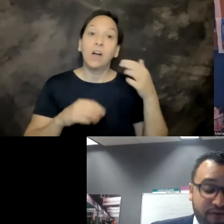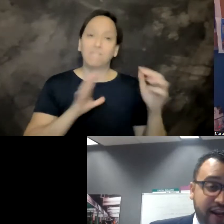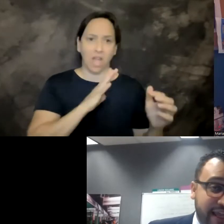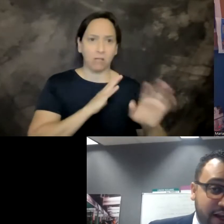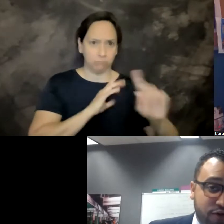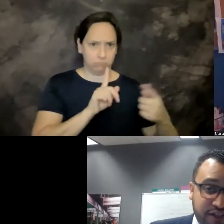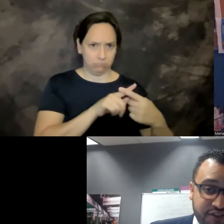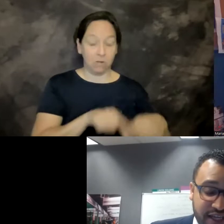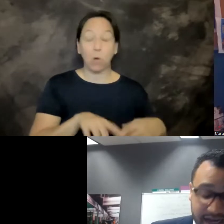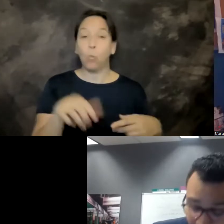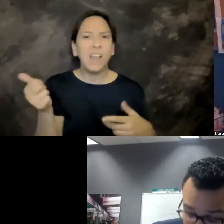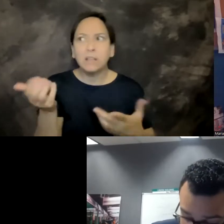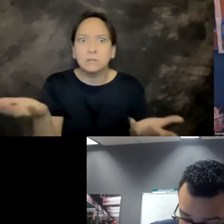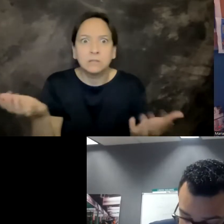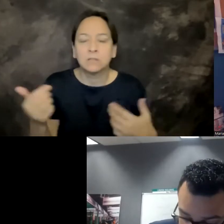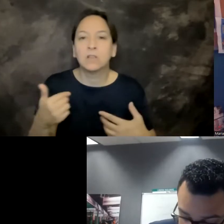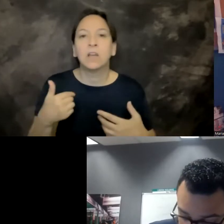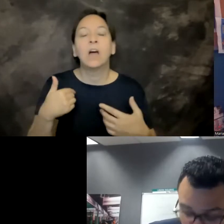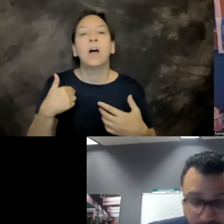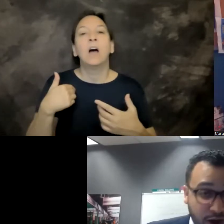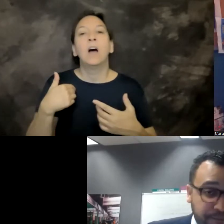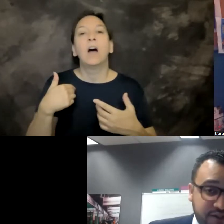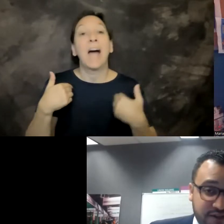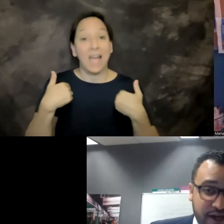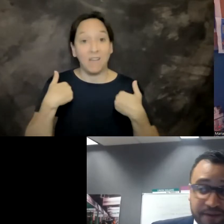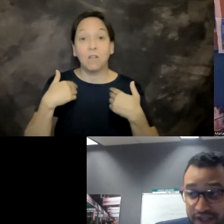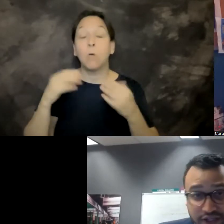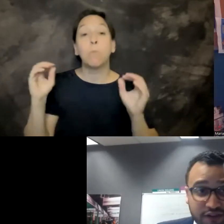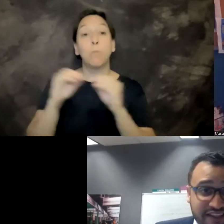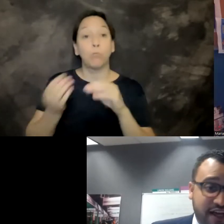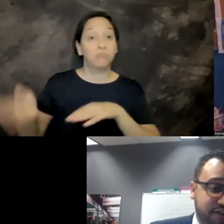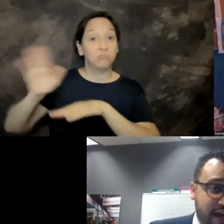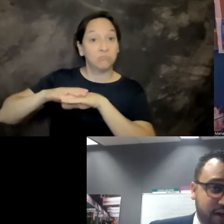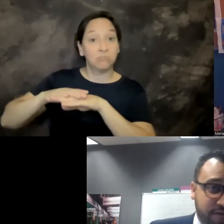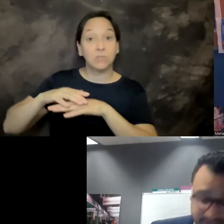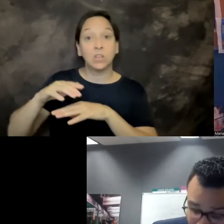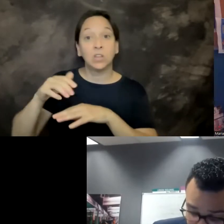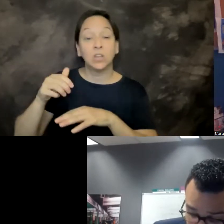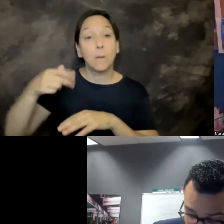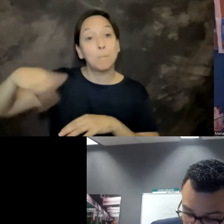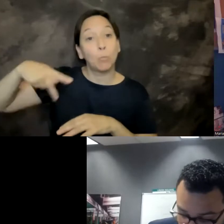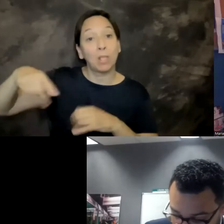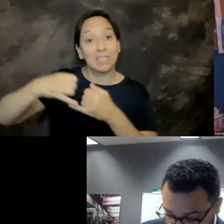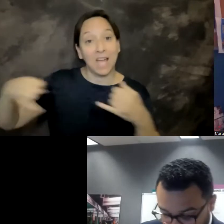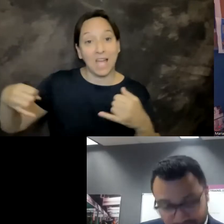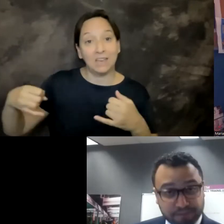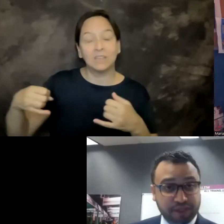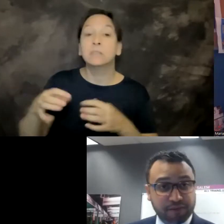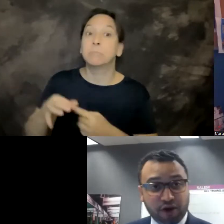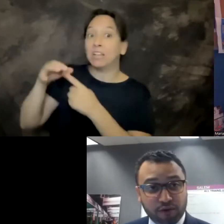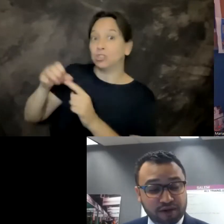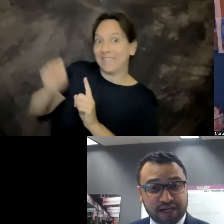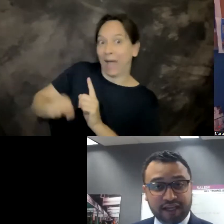going to be providing increased and enhanced commuter rail options, particularly on the south side of the system.